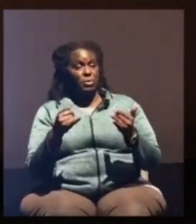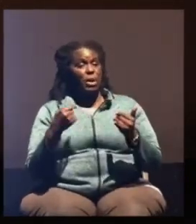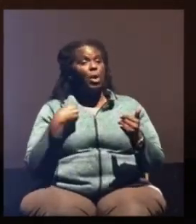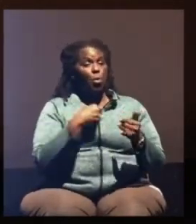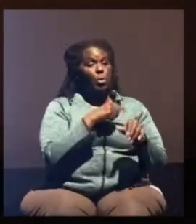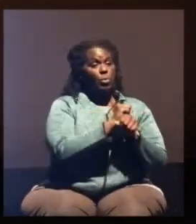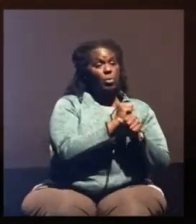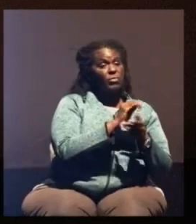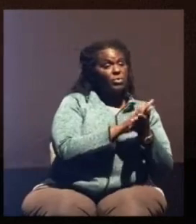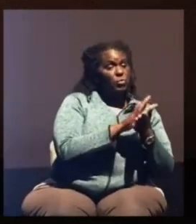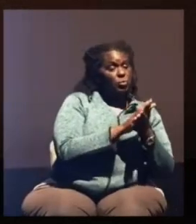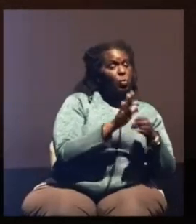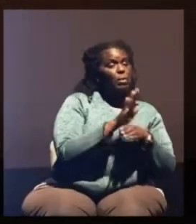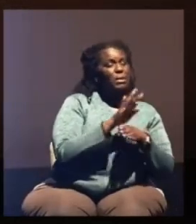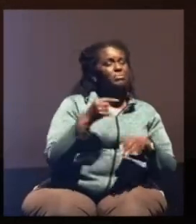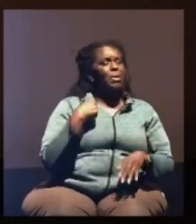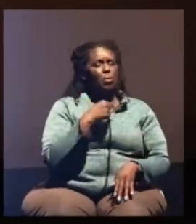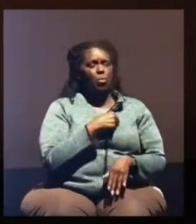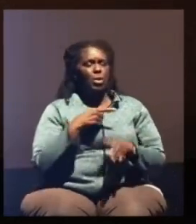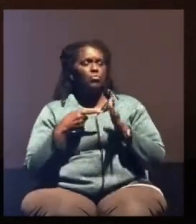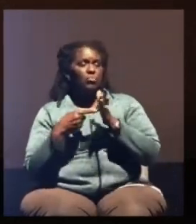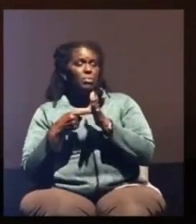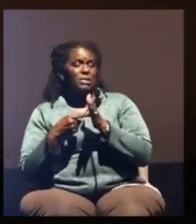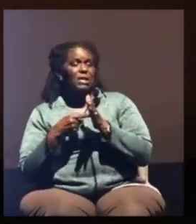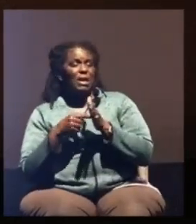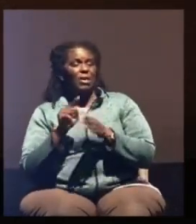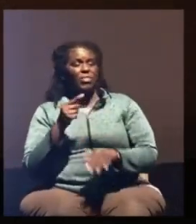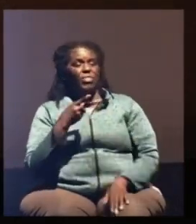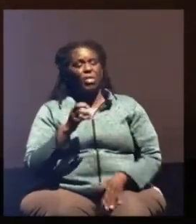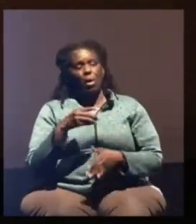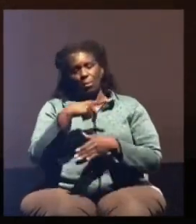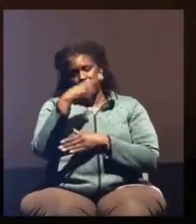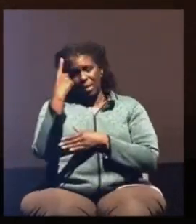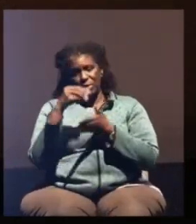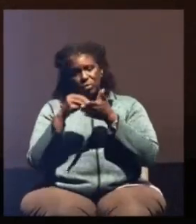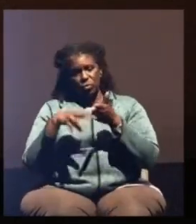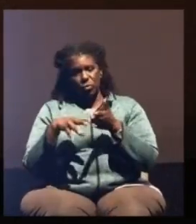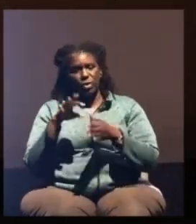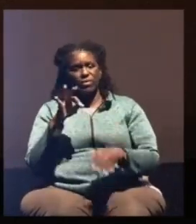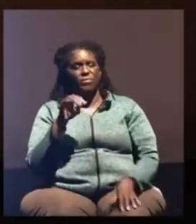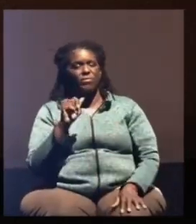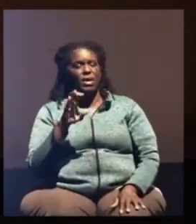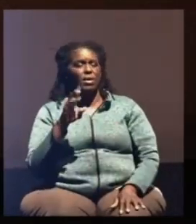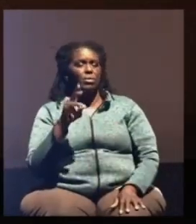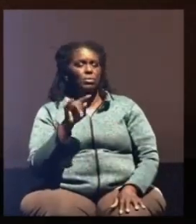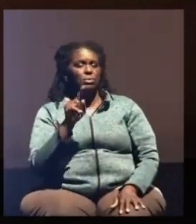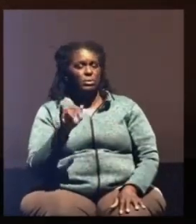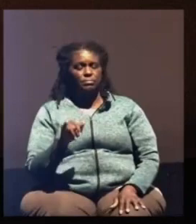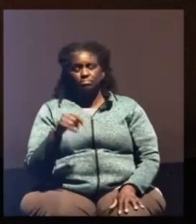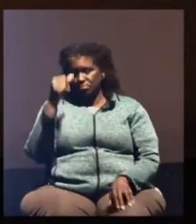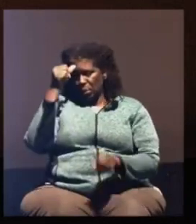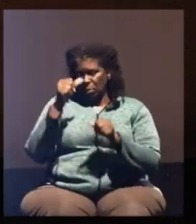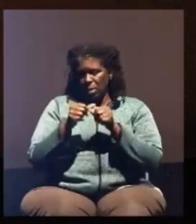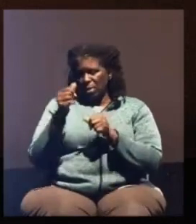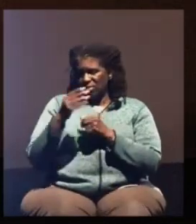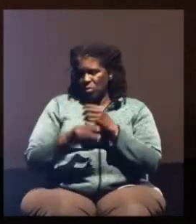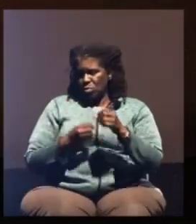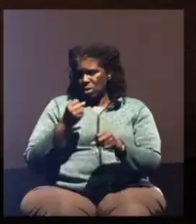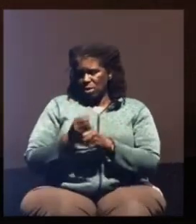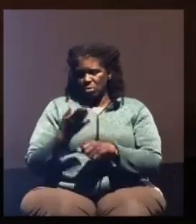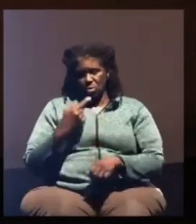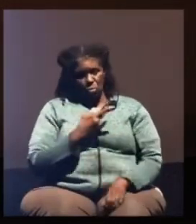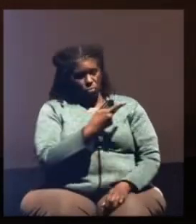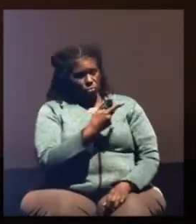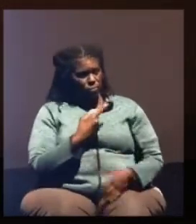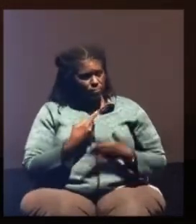And with that, we're gonna get started our conversation. All right. Well, you remember it was a couple of years ago when we started talking about